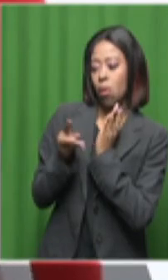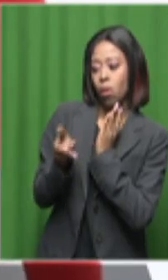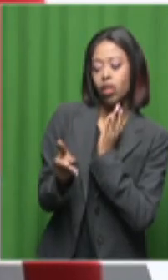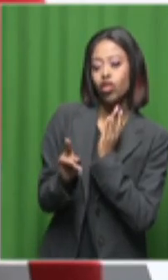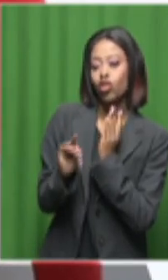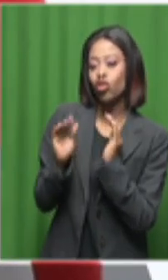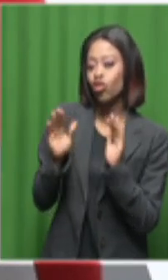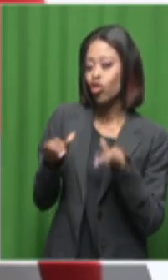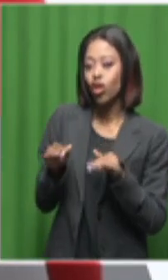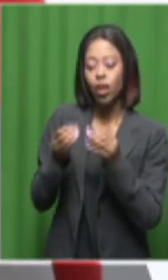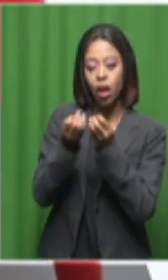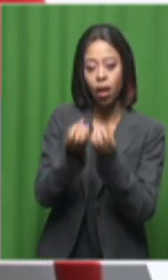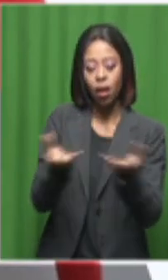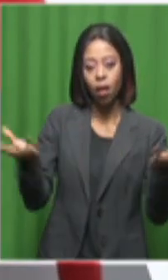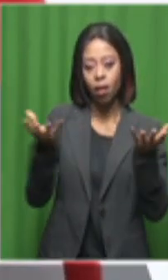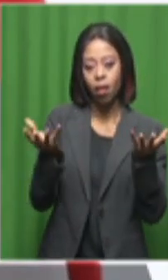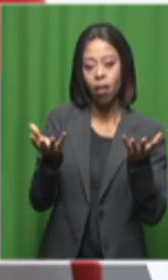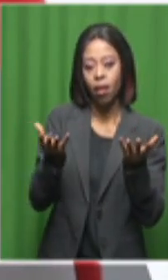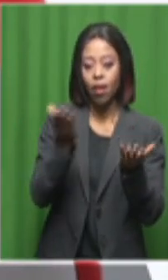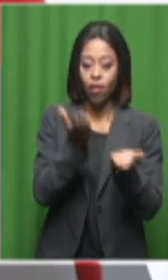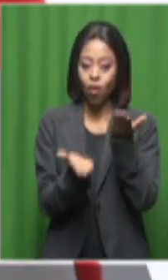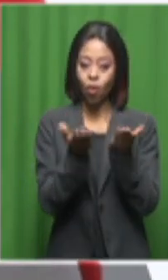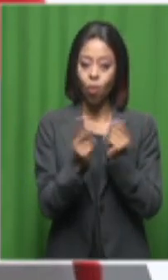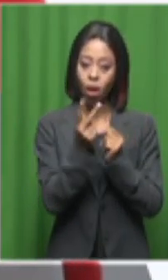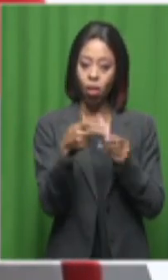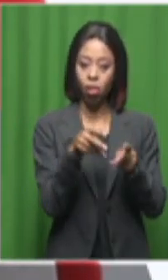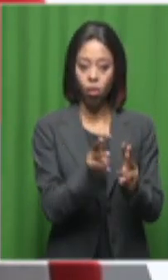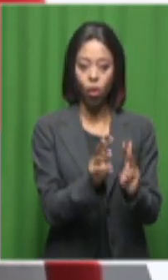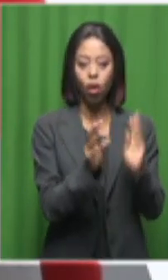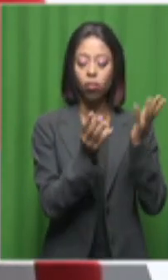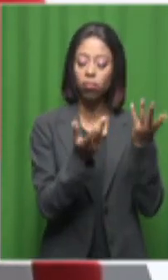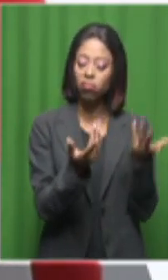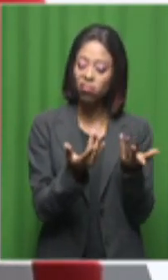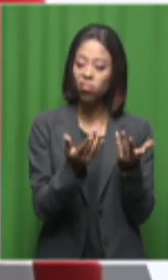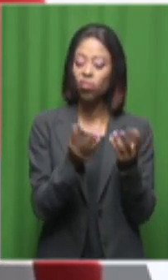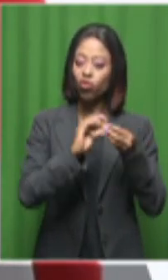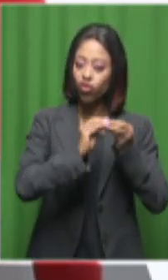mature, and compared to other energy sources, of course,